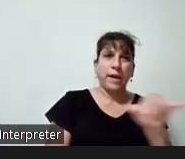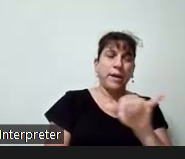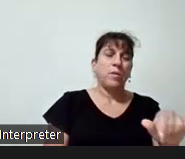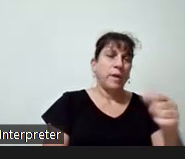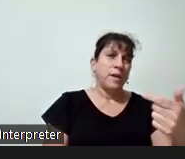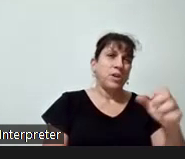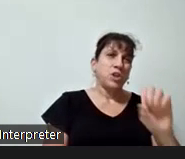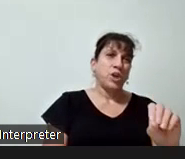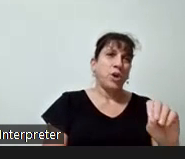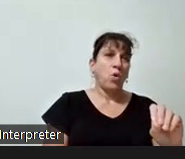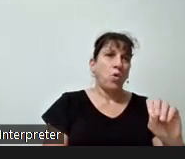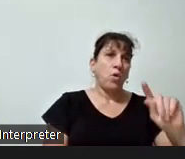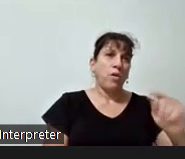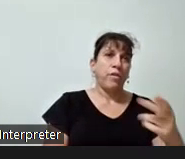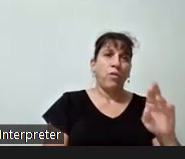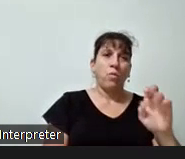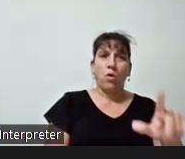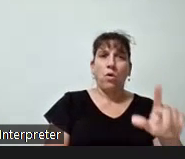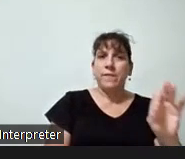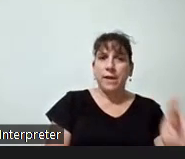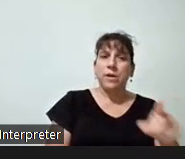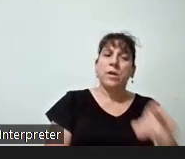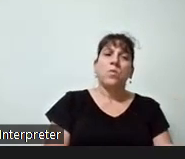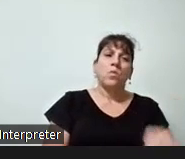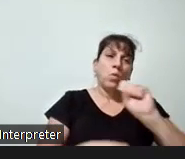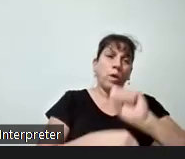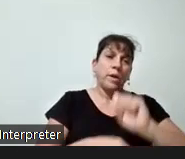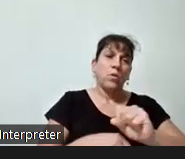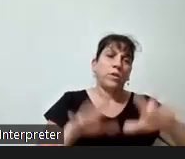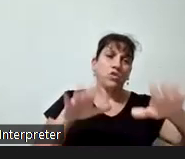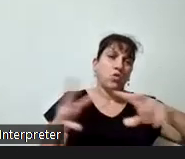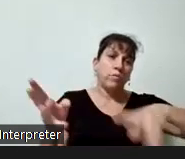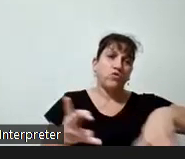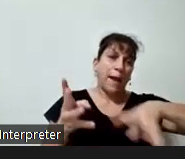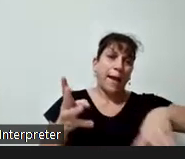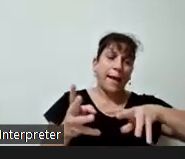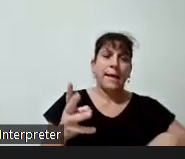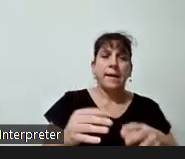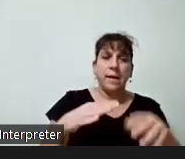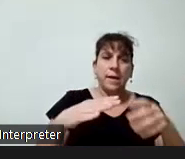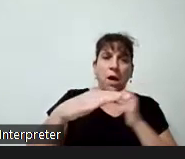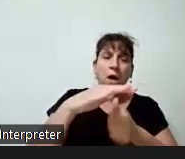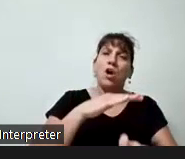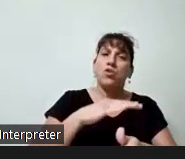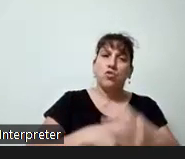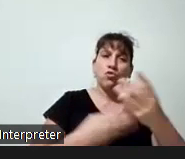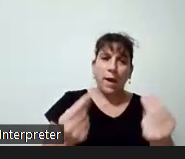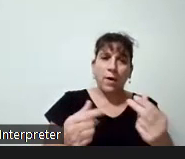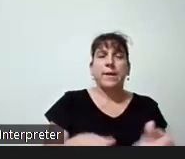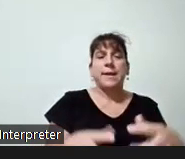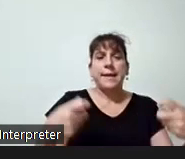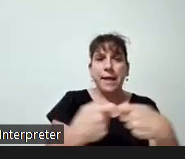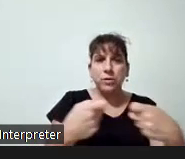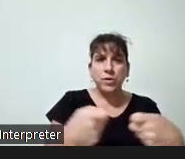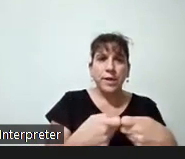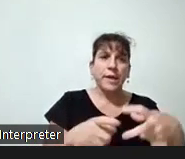there. Otherwise, around the site, we're working on the underground storm drain utilities, interior utilities, so your underground electric, underground plumbing in the first